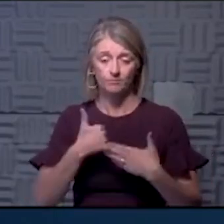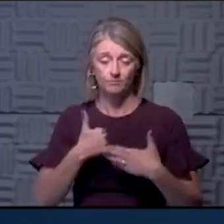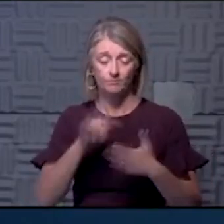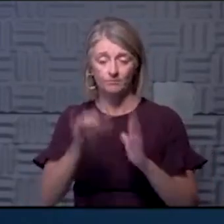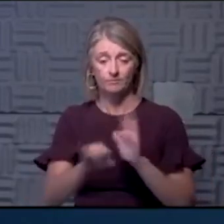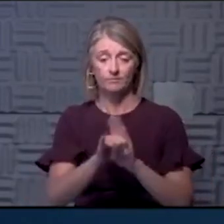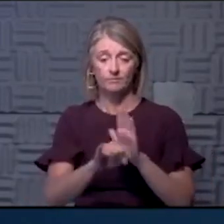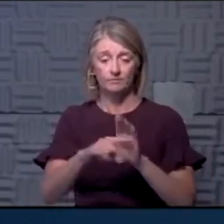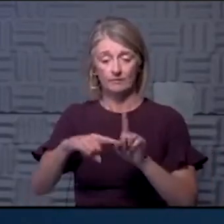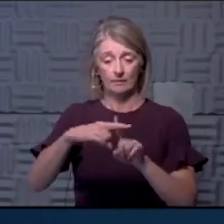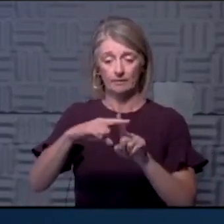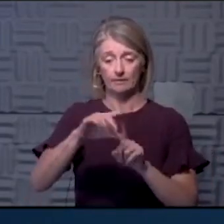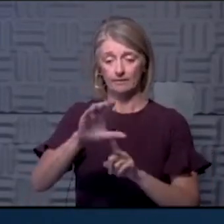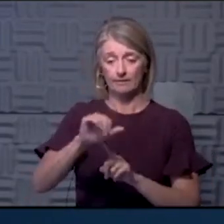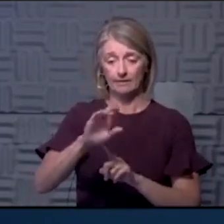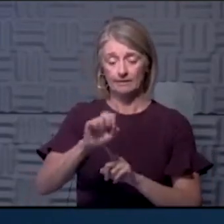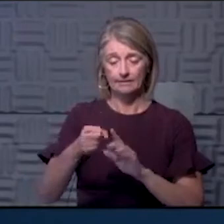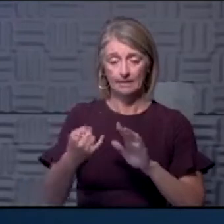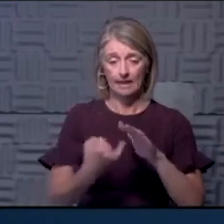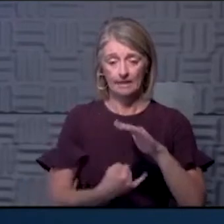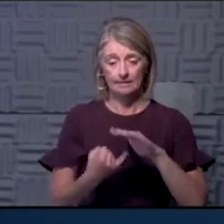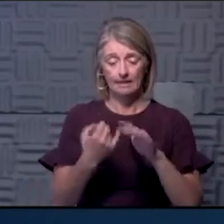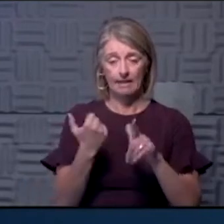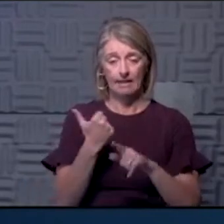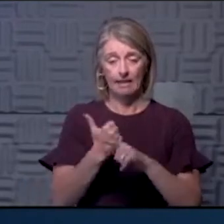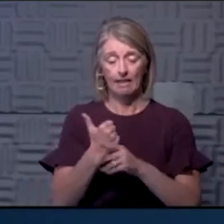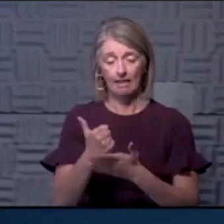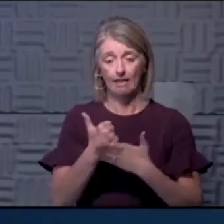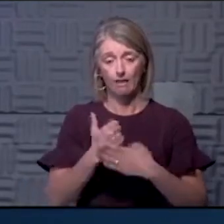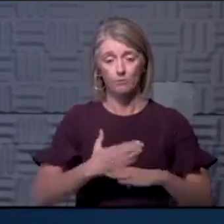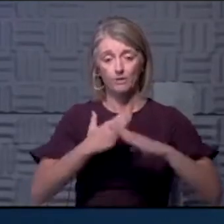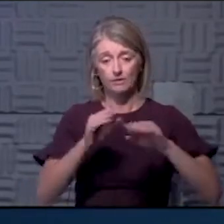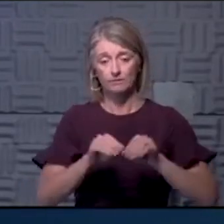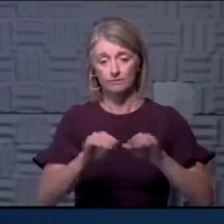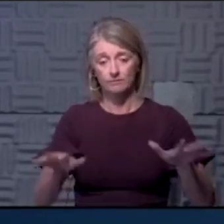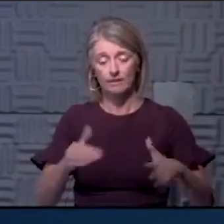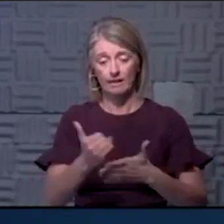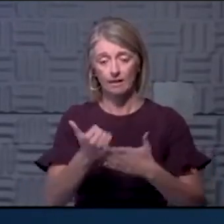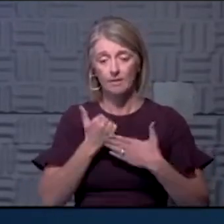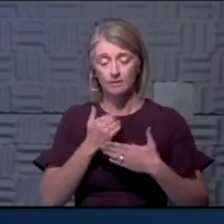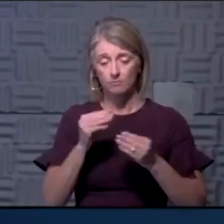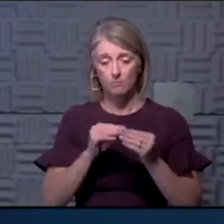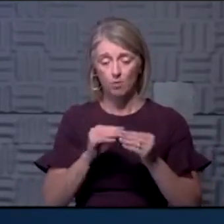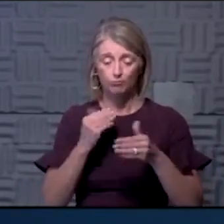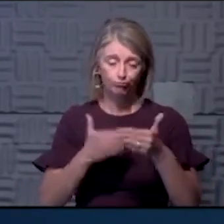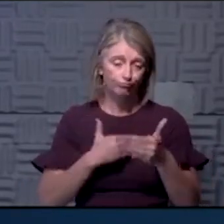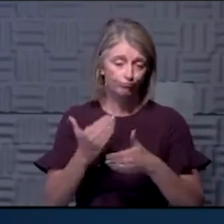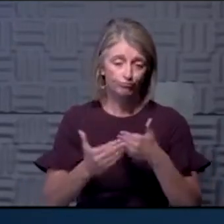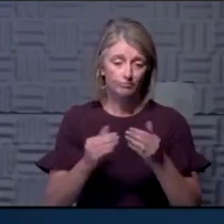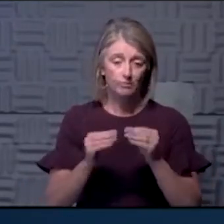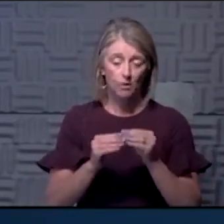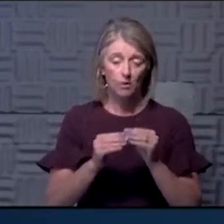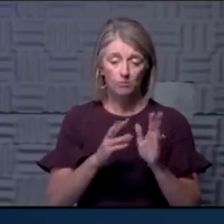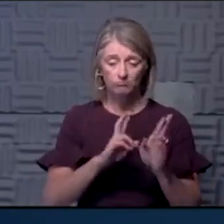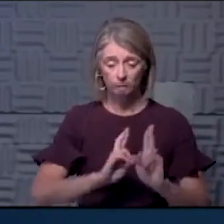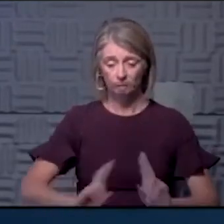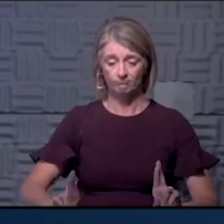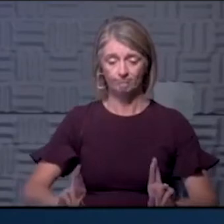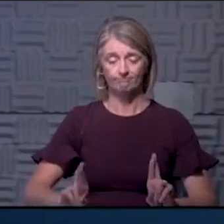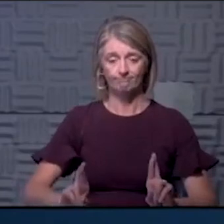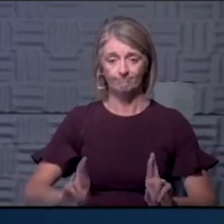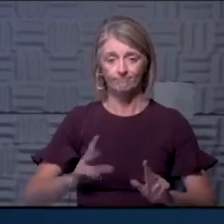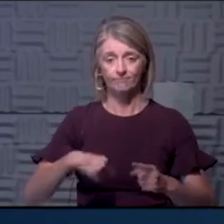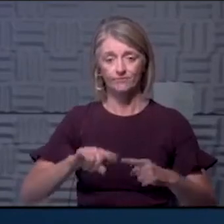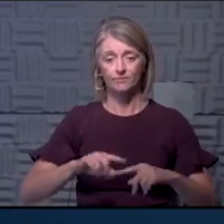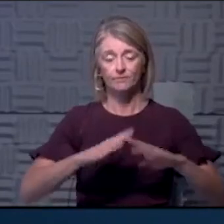identify positive cases and isolate them and help prevent spread, but it also helps us be more strategic and surgical with the interventions that